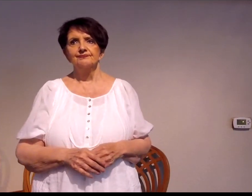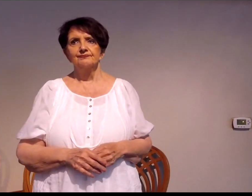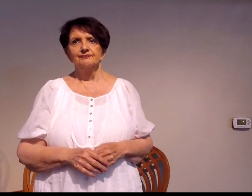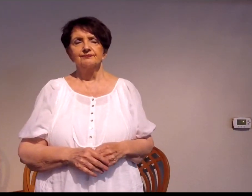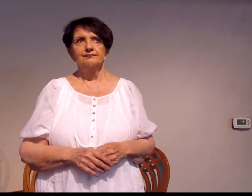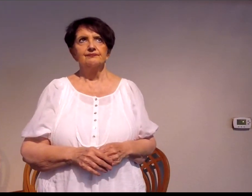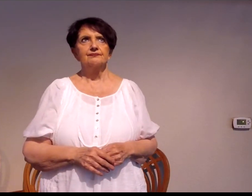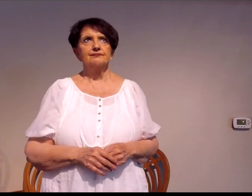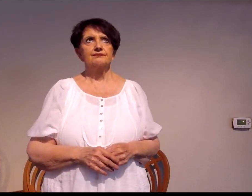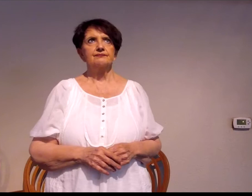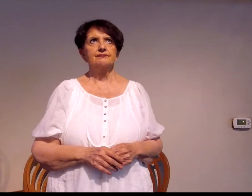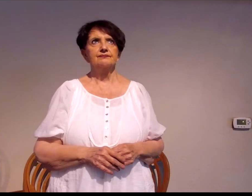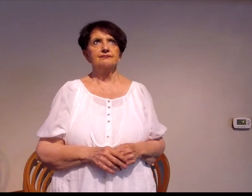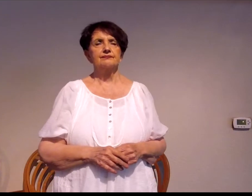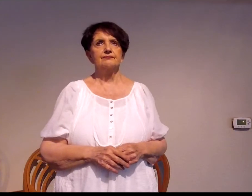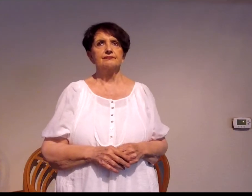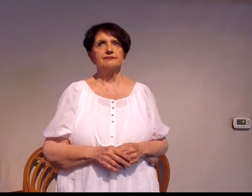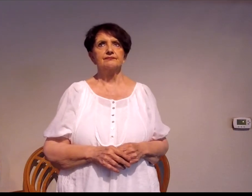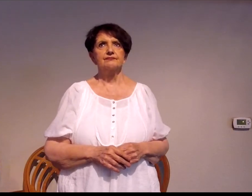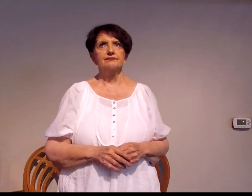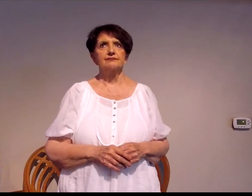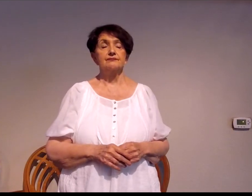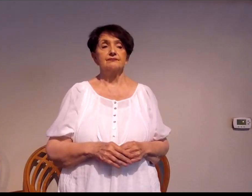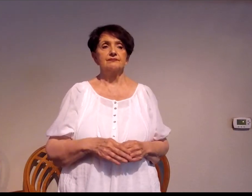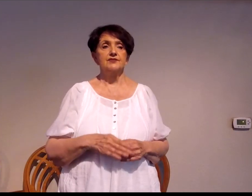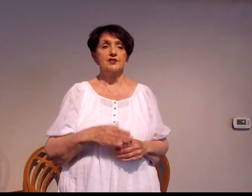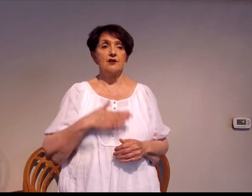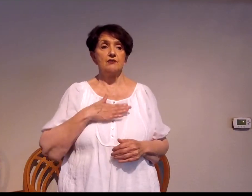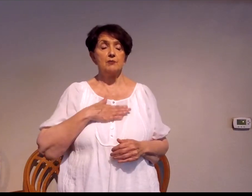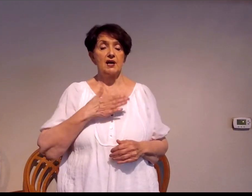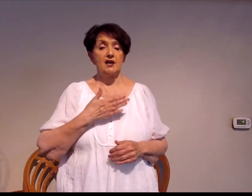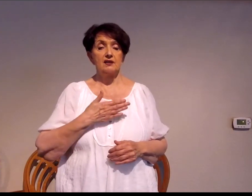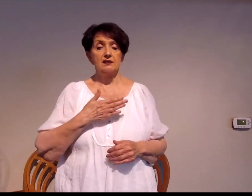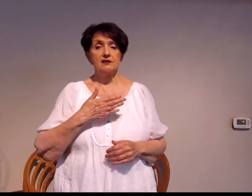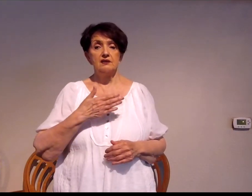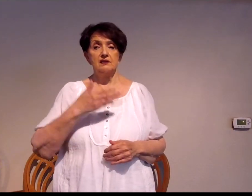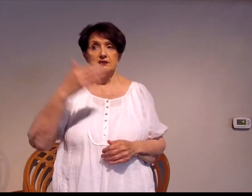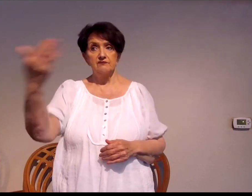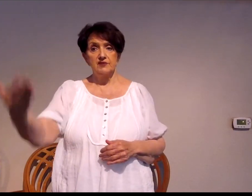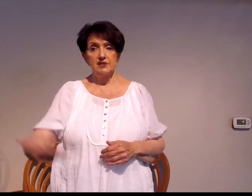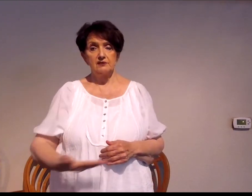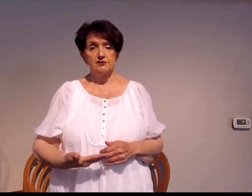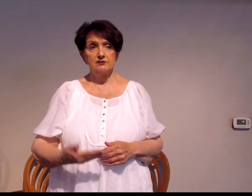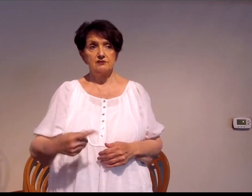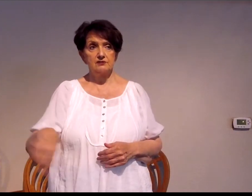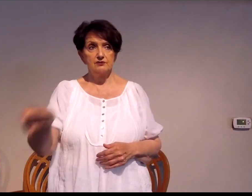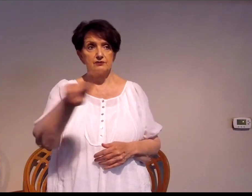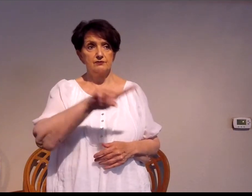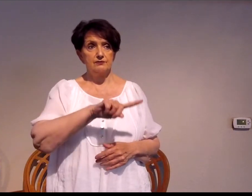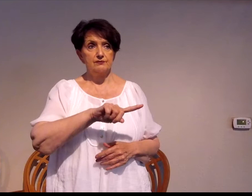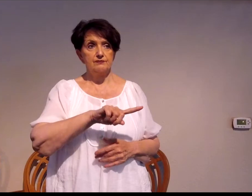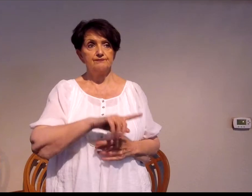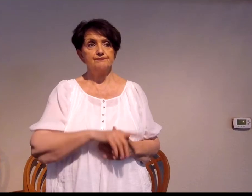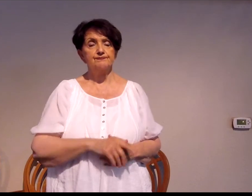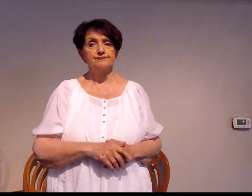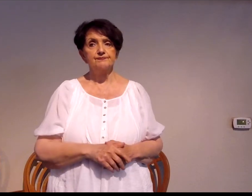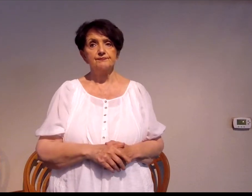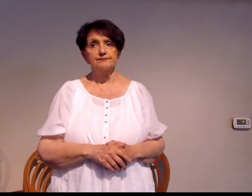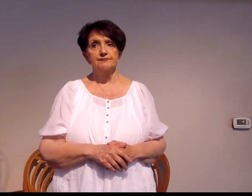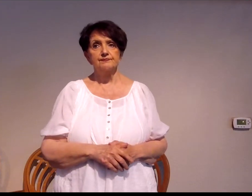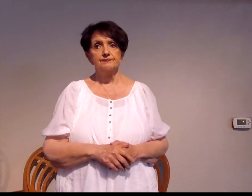So, my invitation to you, each of you, is to